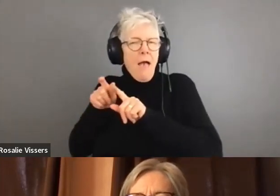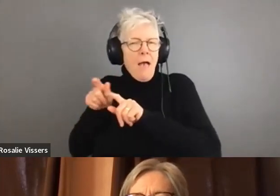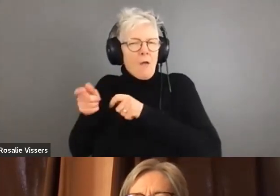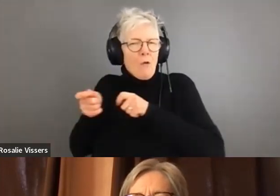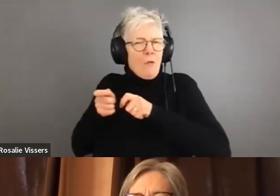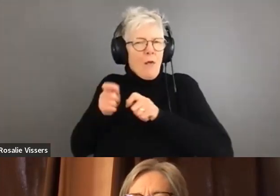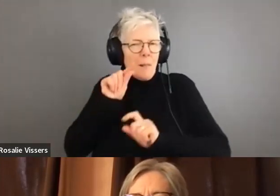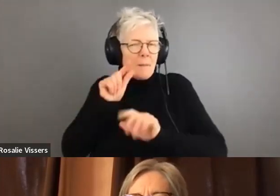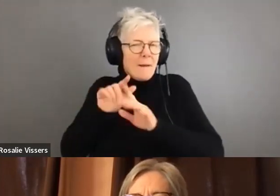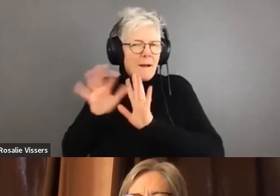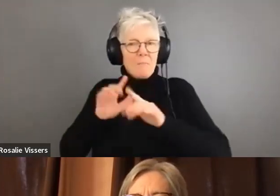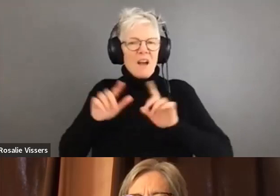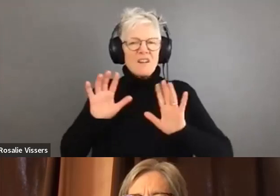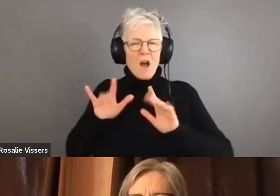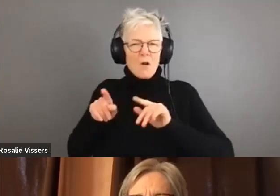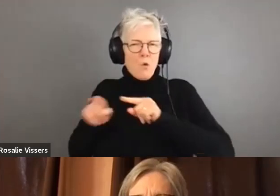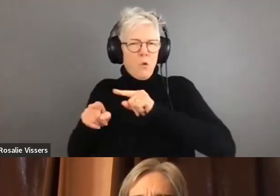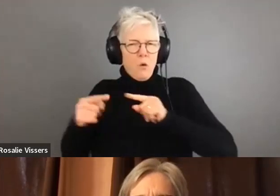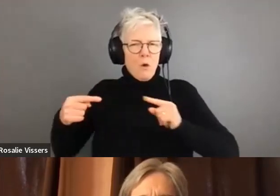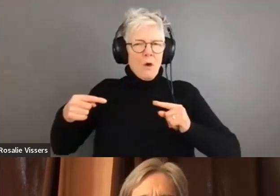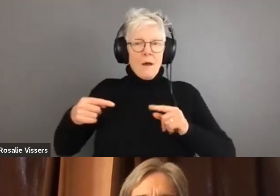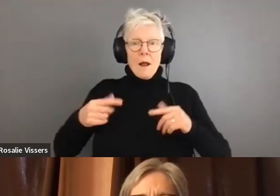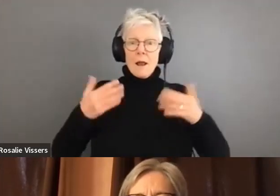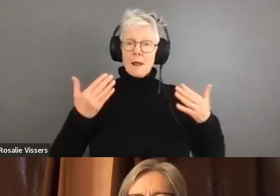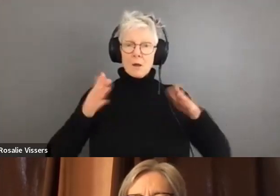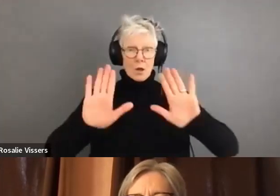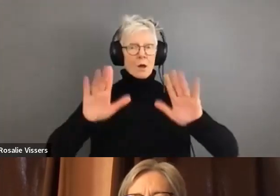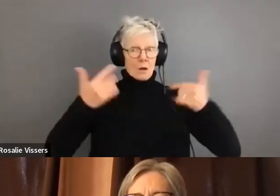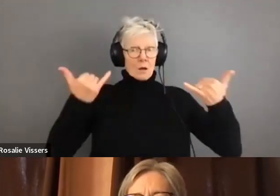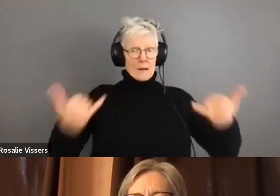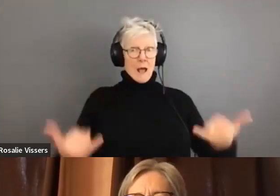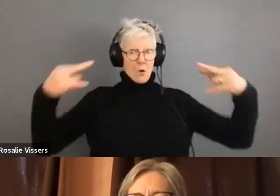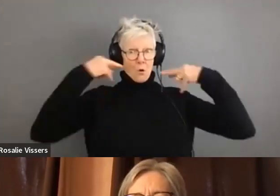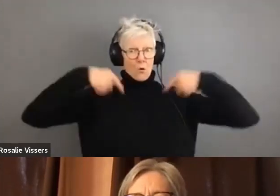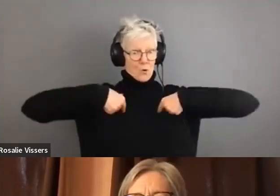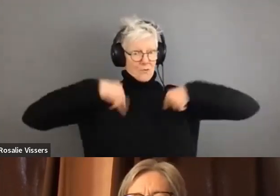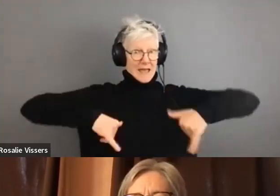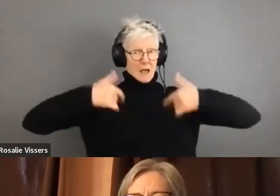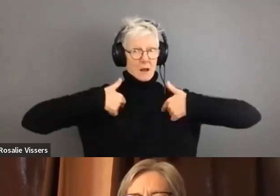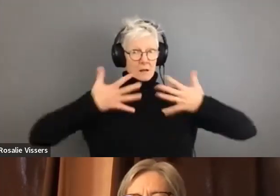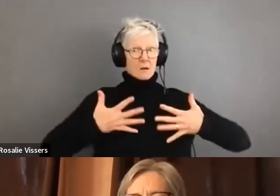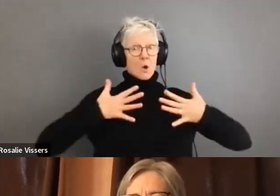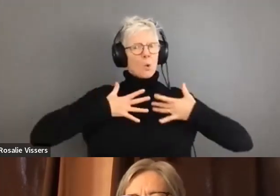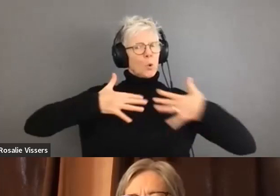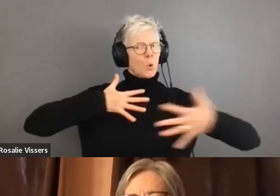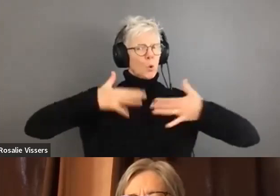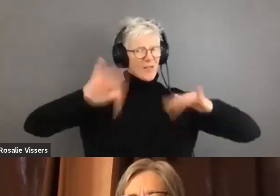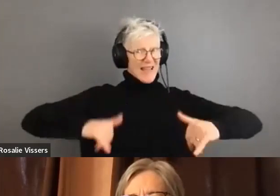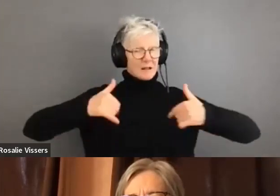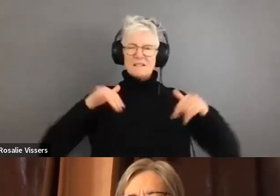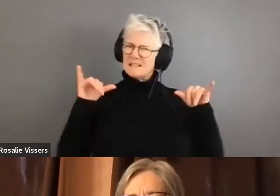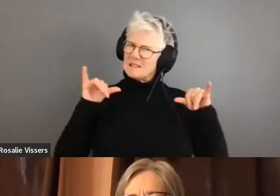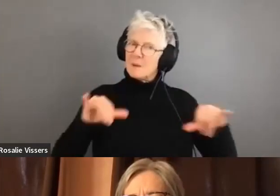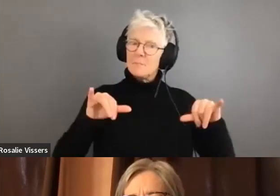not too much. Like in the zone I'm in right now, that's what my audience wants. I know what they want,